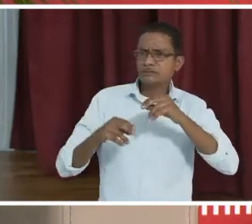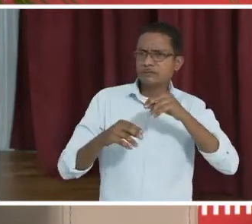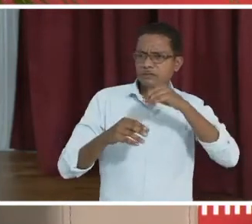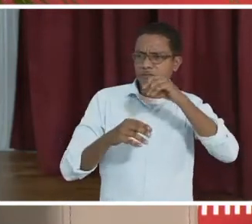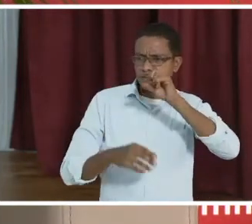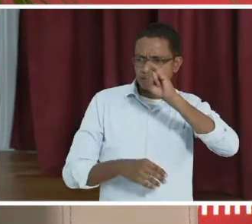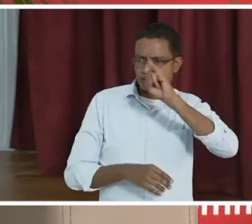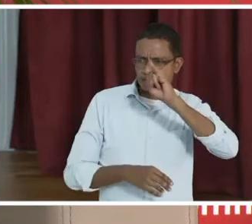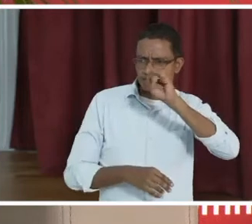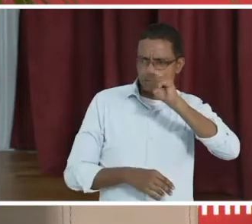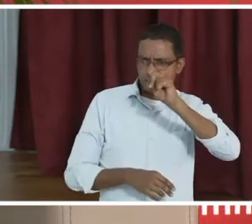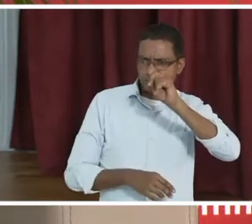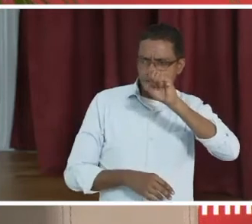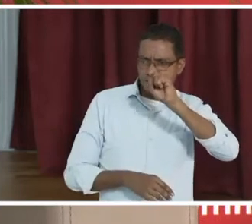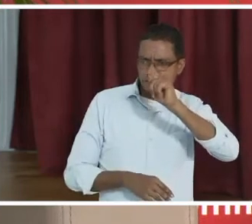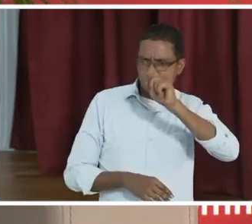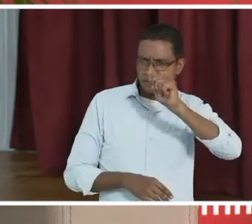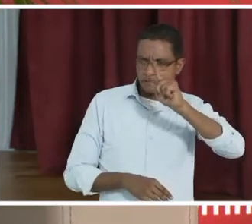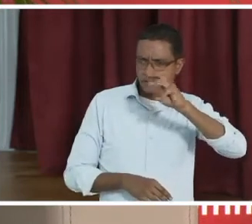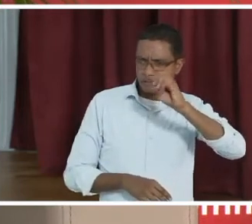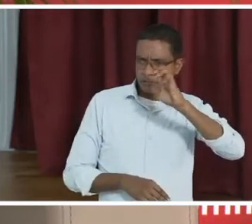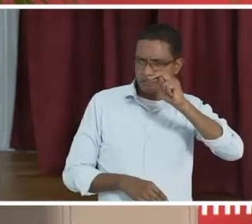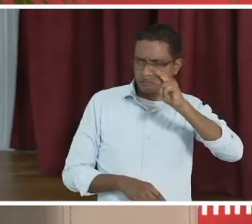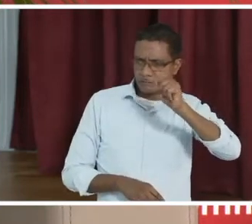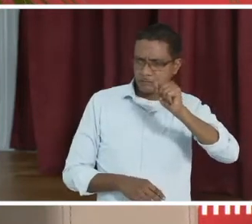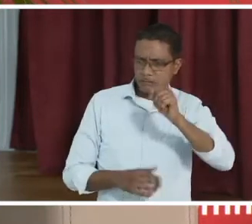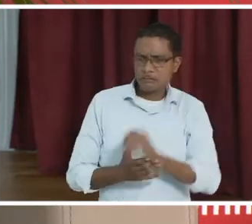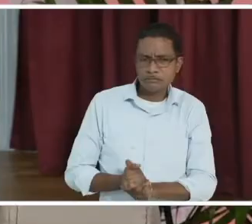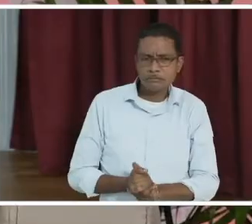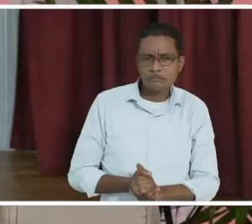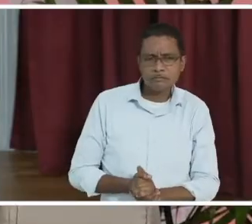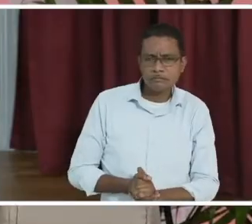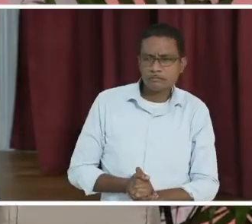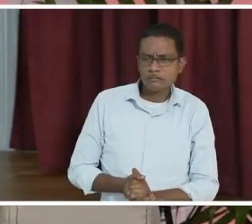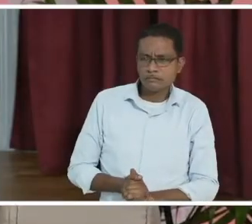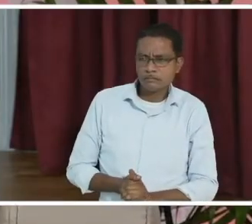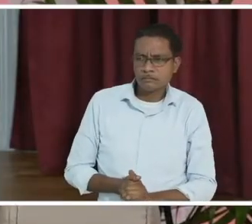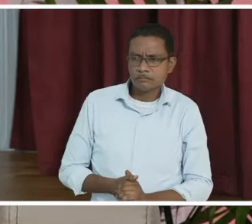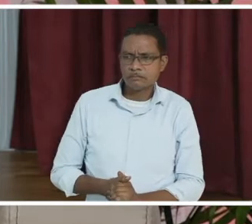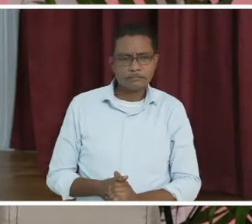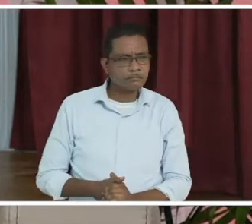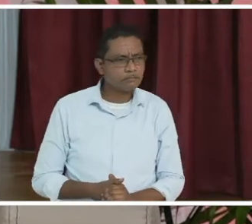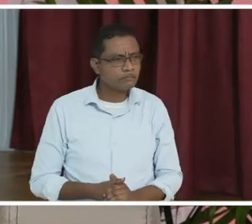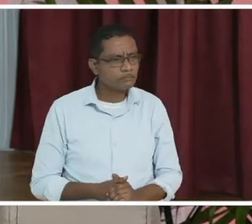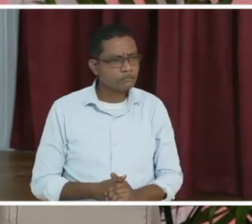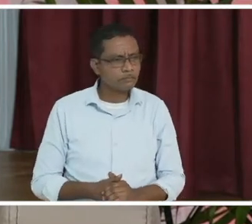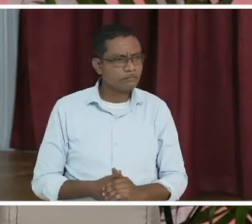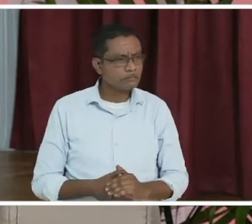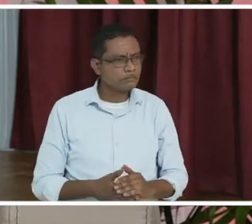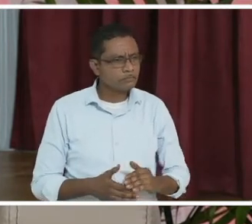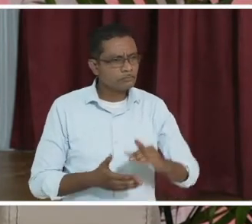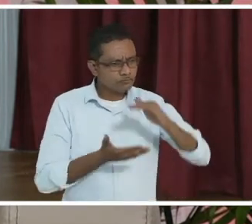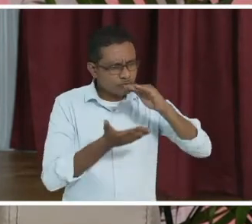it's really done on the reduced balance every year. Reduced balance meaning how much you've already paid towards principal. That's what they work it out on.